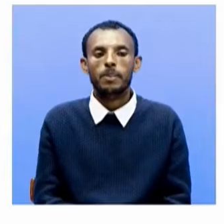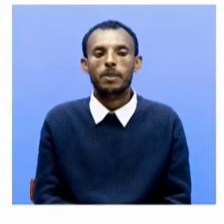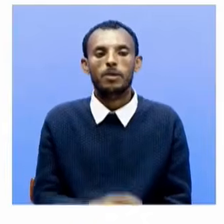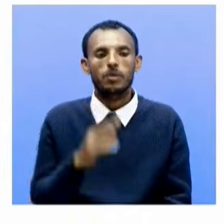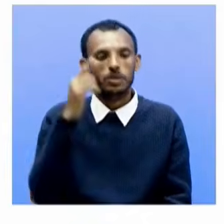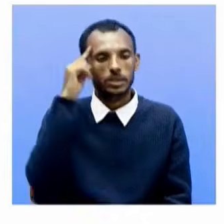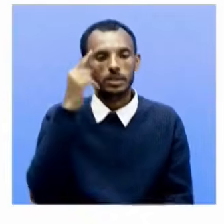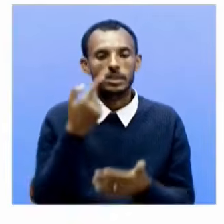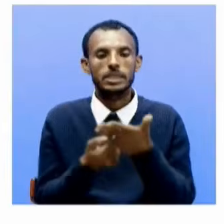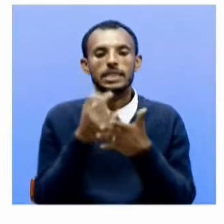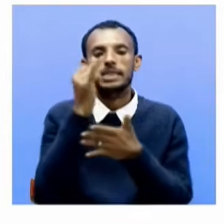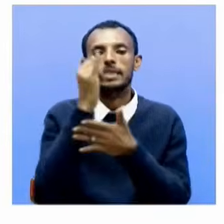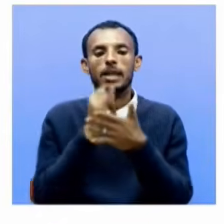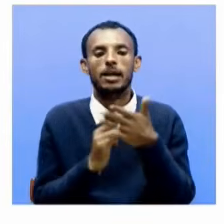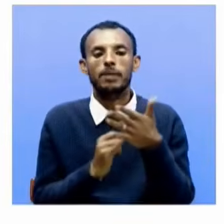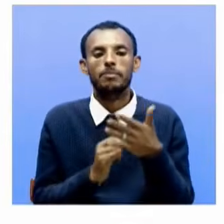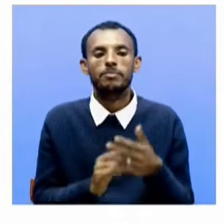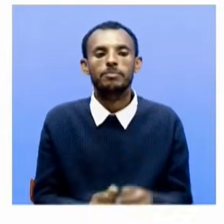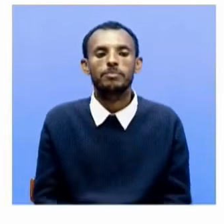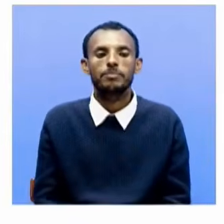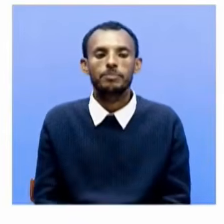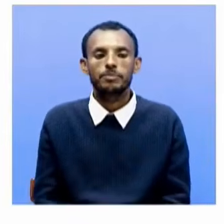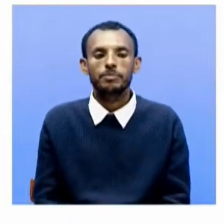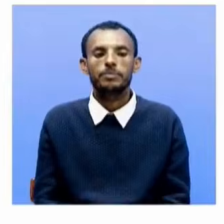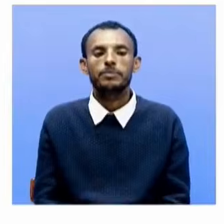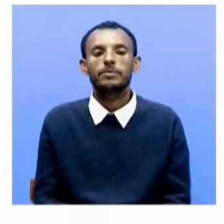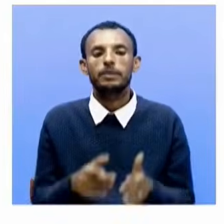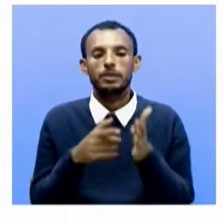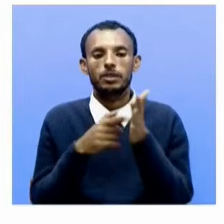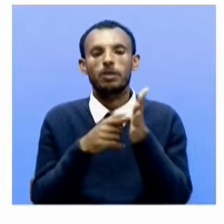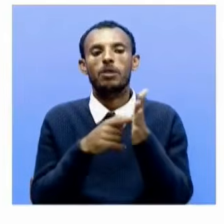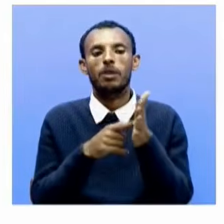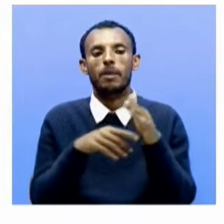Consider the diagram shown below.